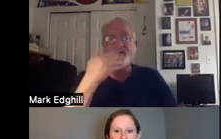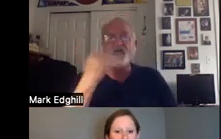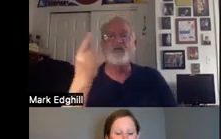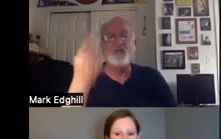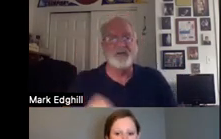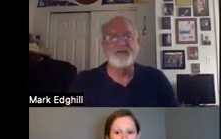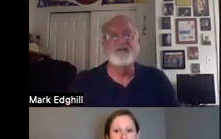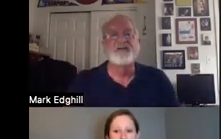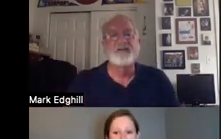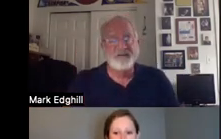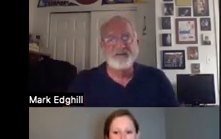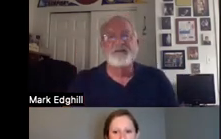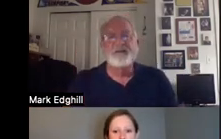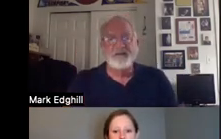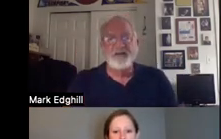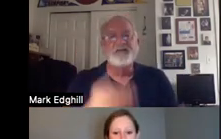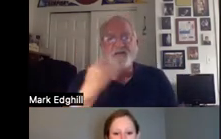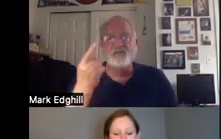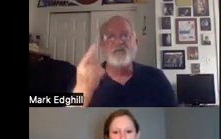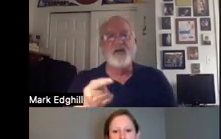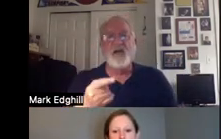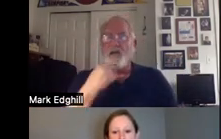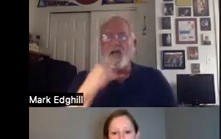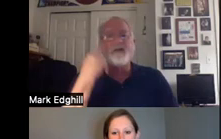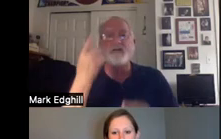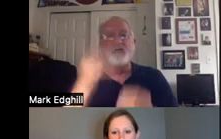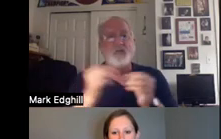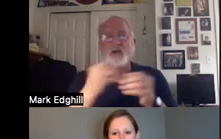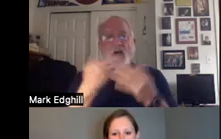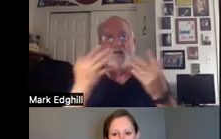Oh, the pastel colors. Yeah, that's a good one.